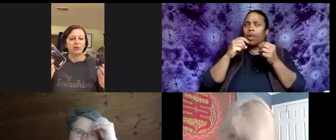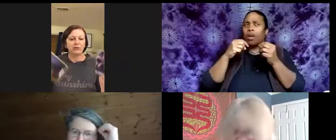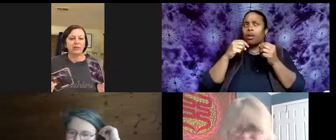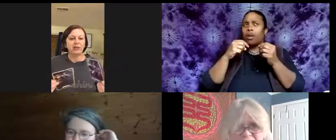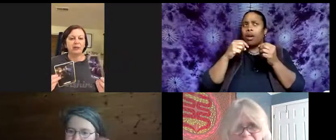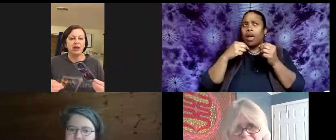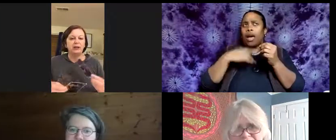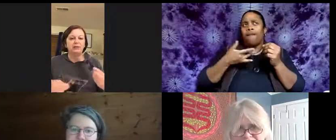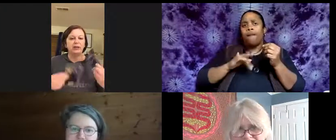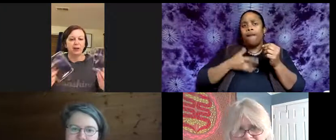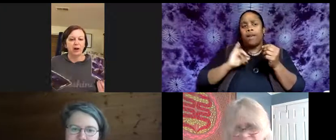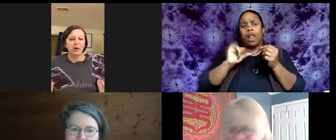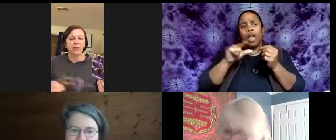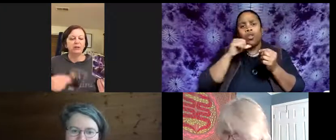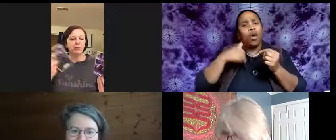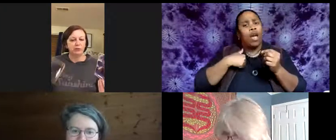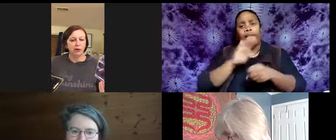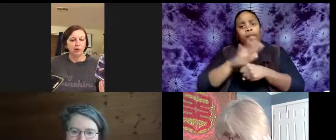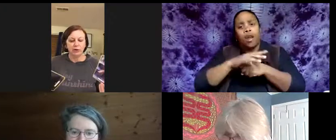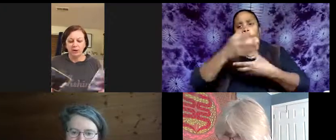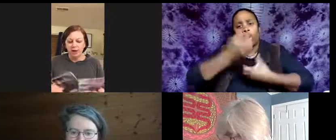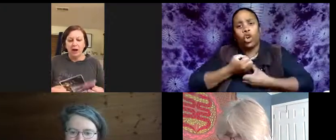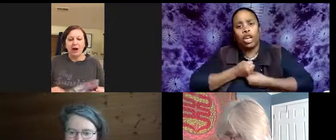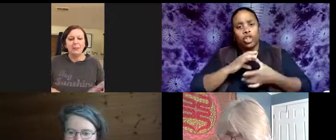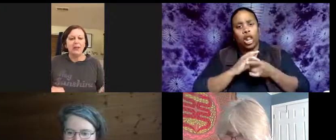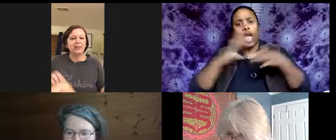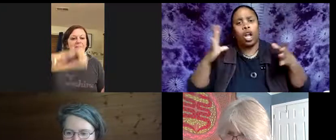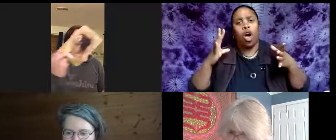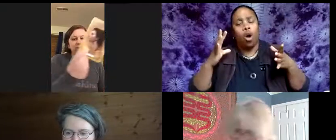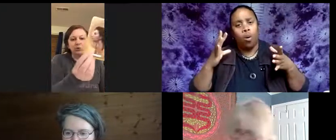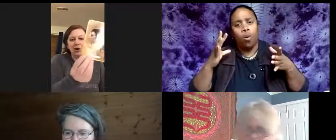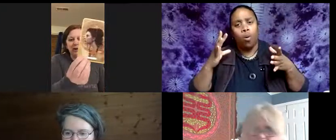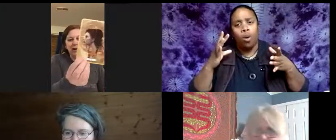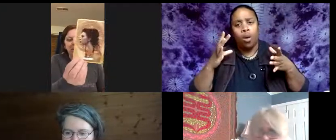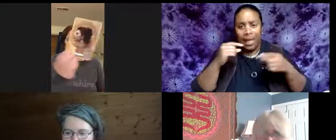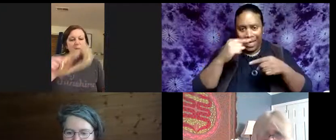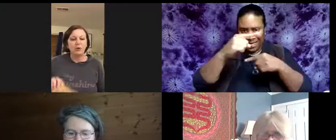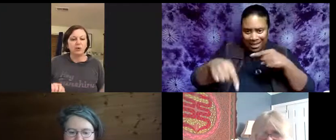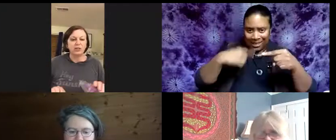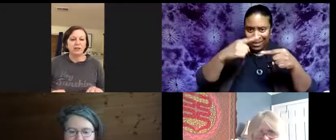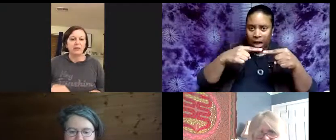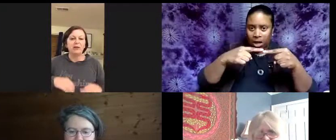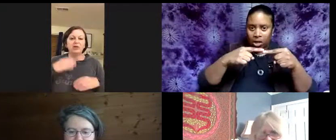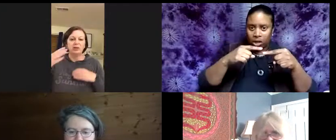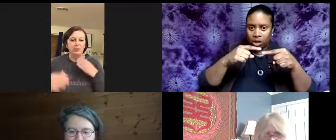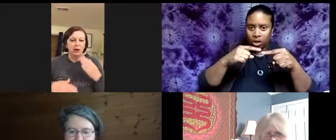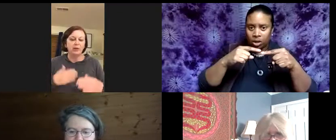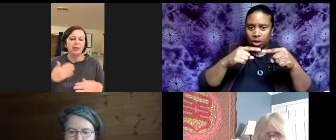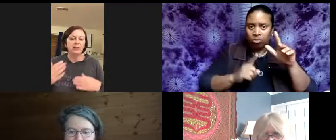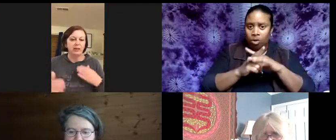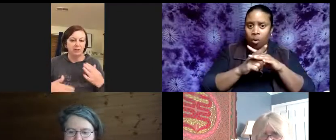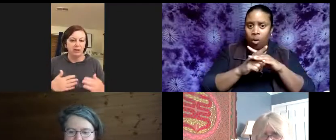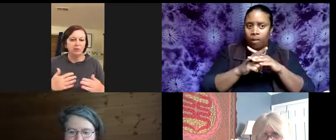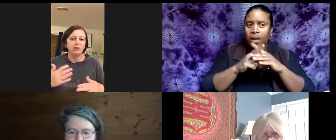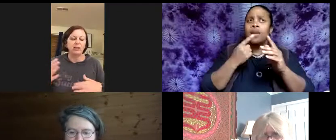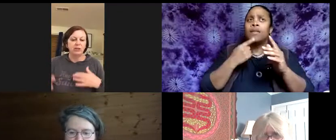or self-esteem to kind of let go and to move forward. And the cycles card came up as well, which tells me that you just keep going in the